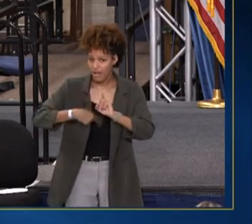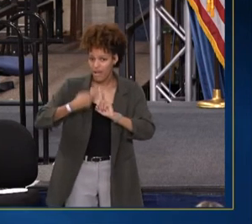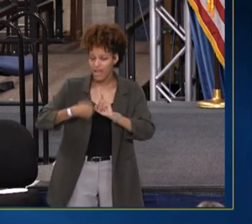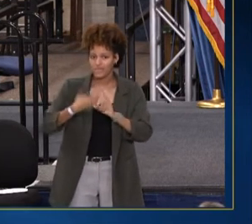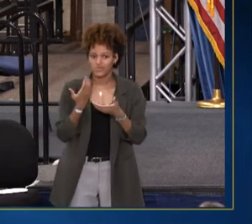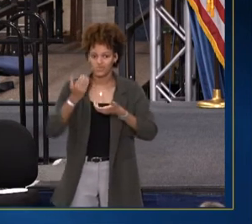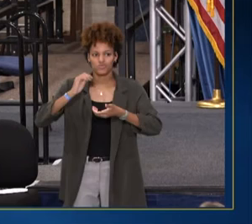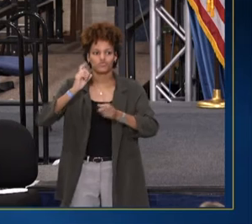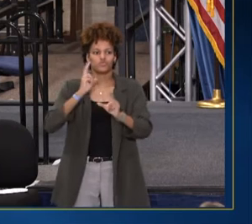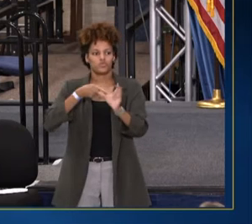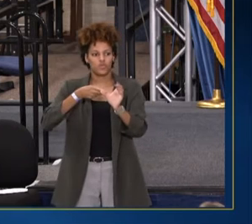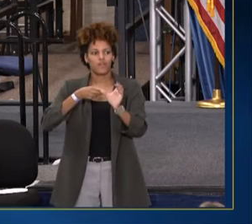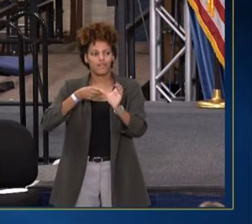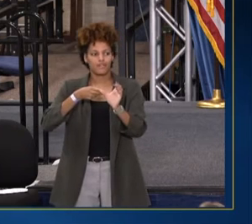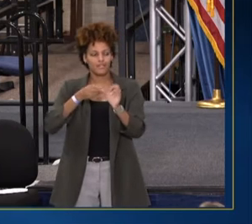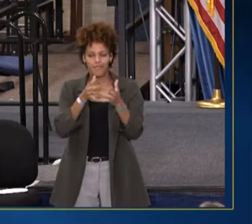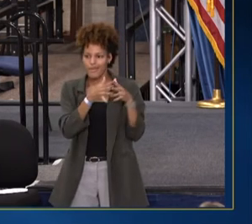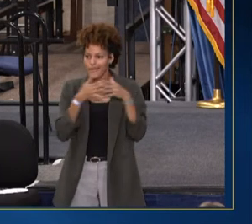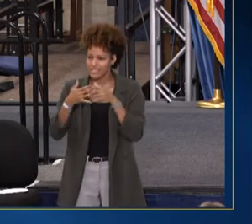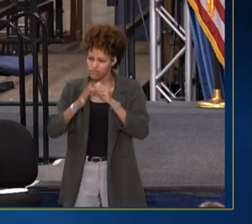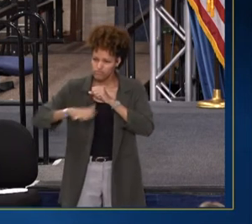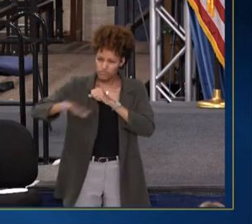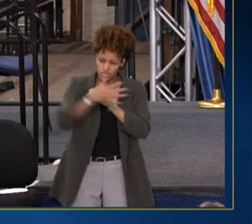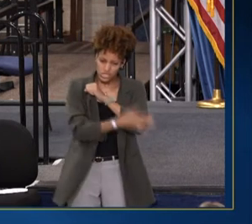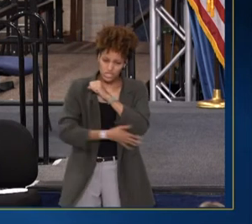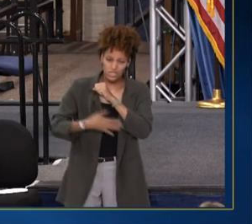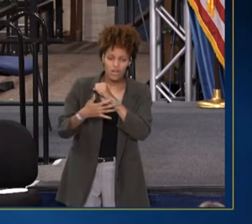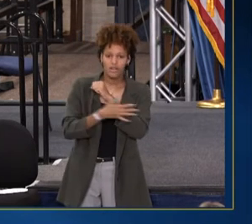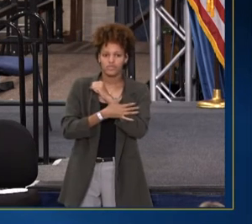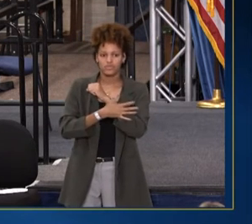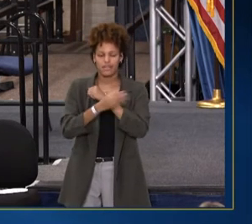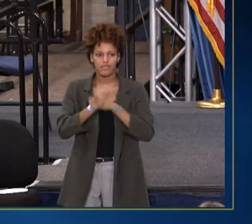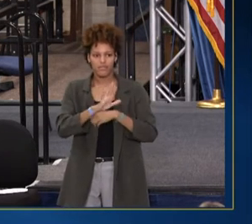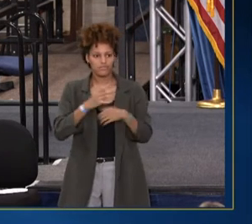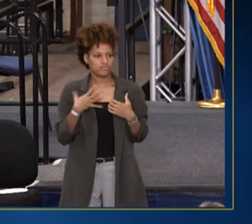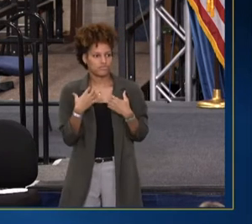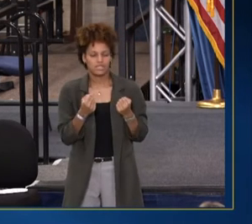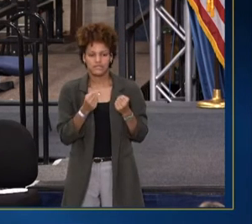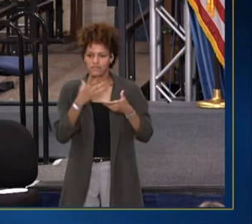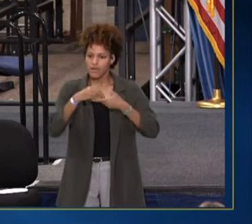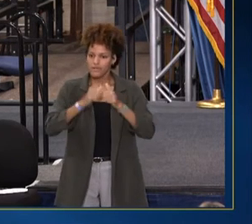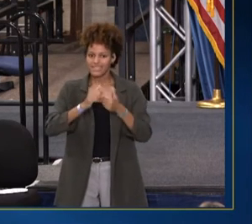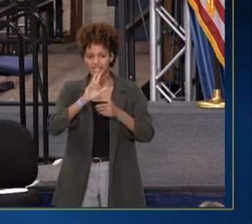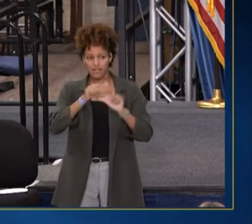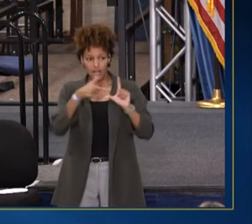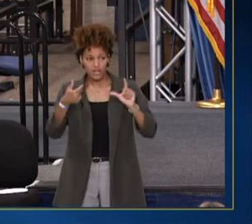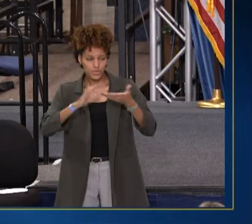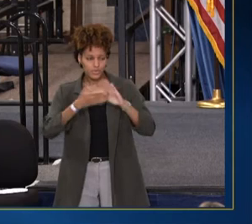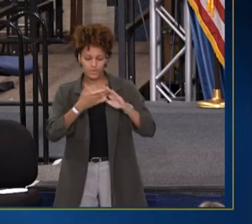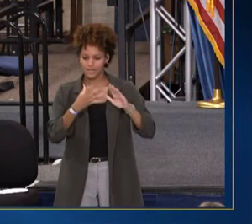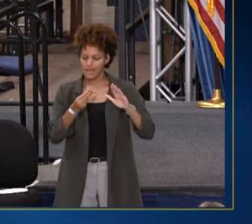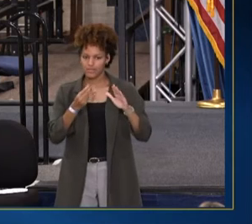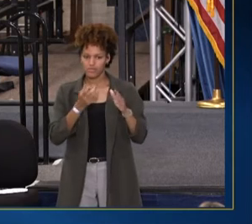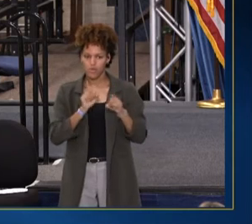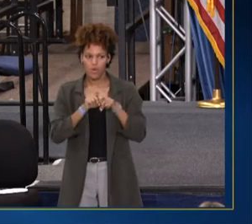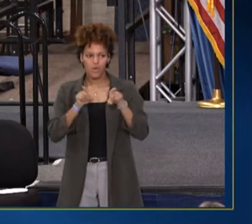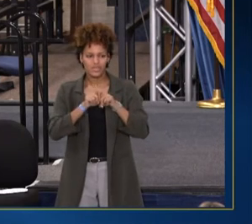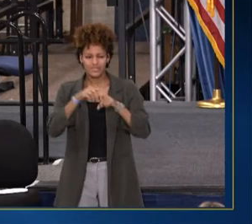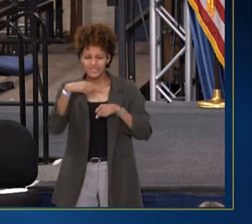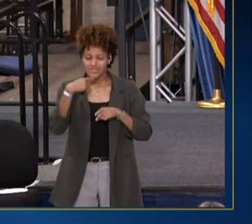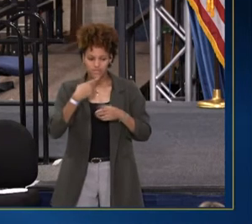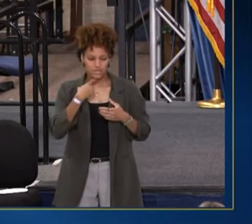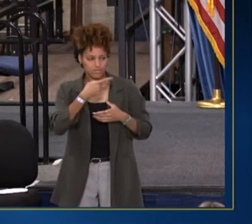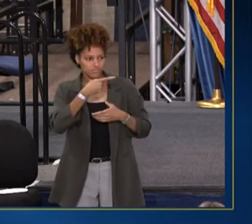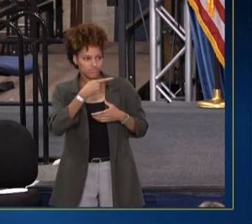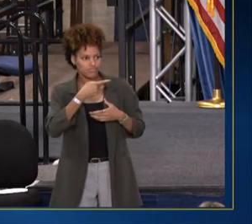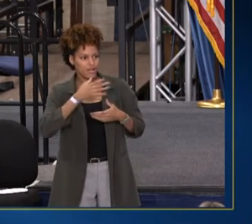to celebrate the strength, resilience, and bravery of the LGBTQ plus community and reaffirm our commitment